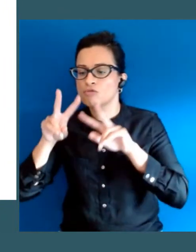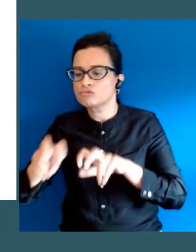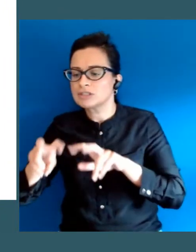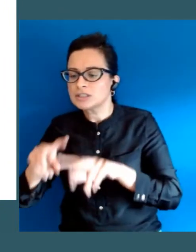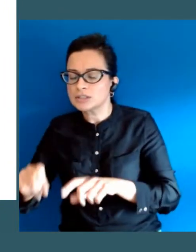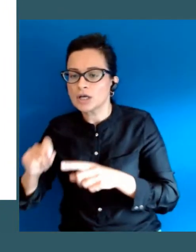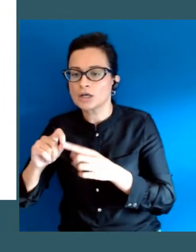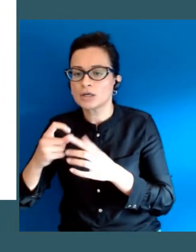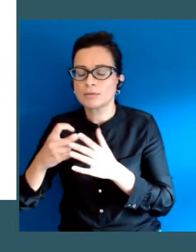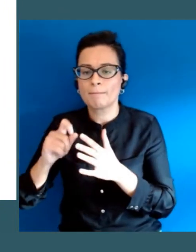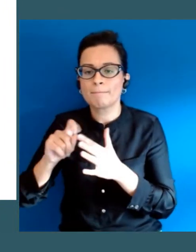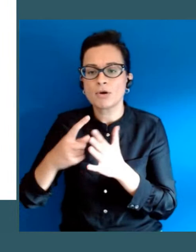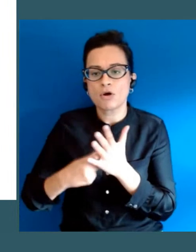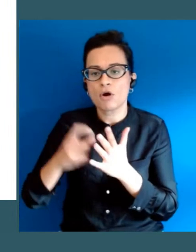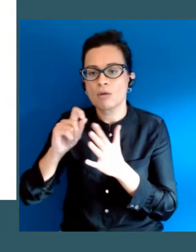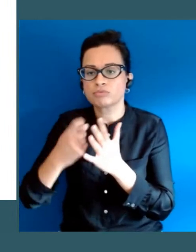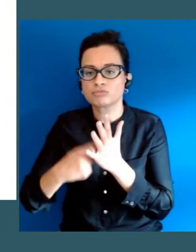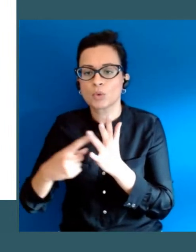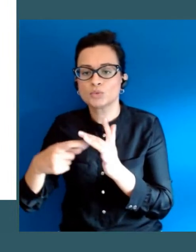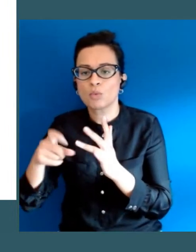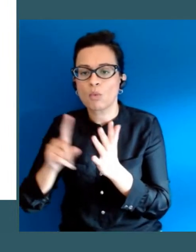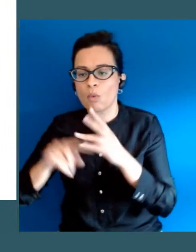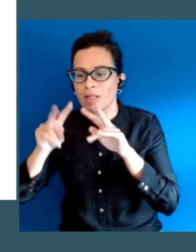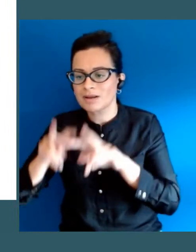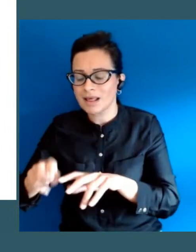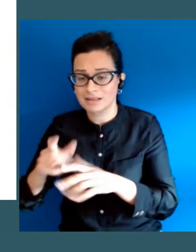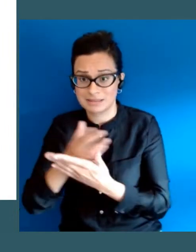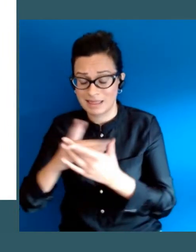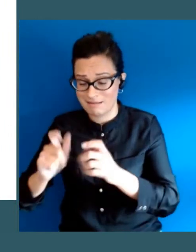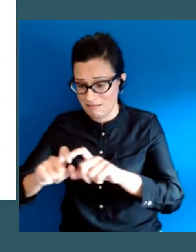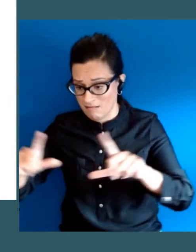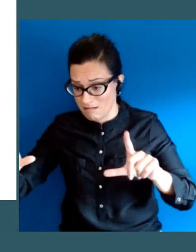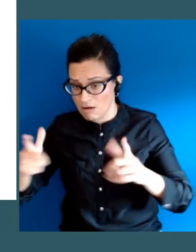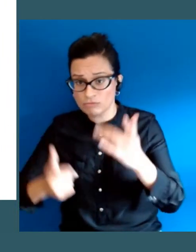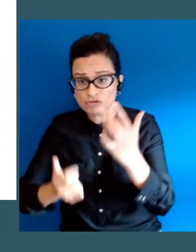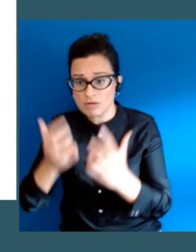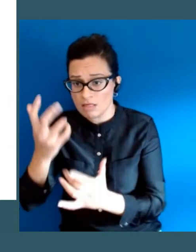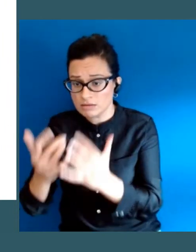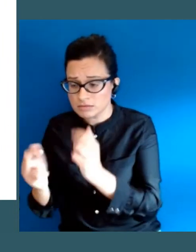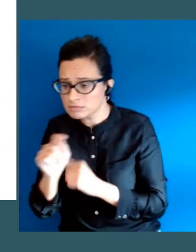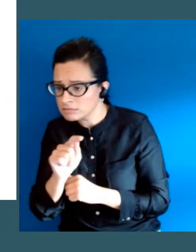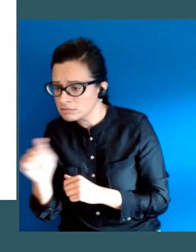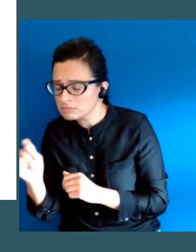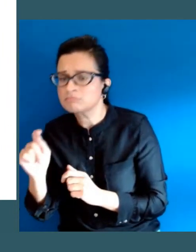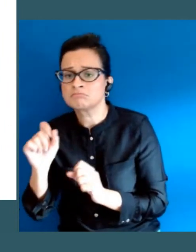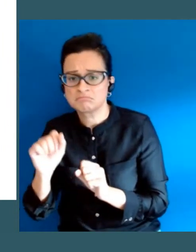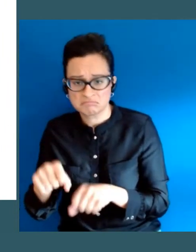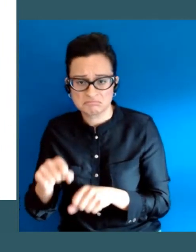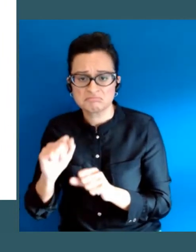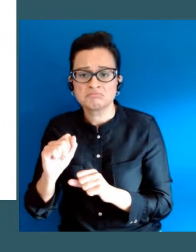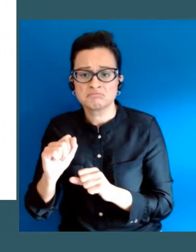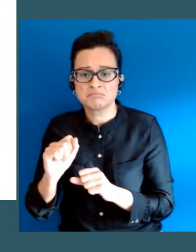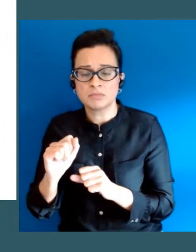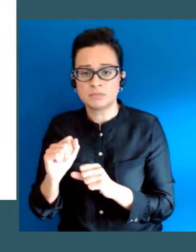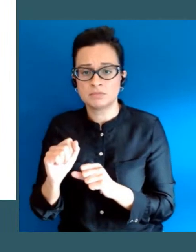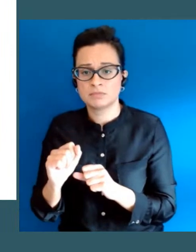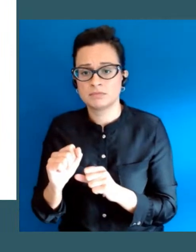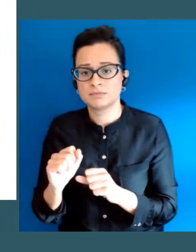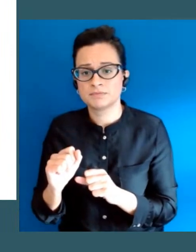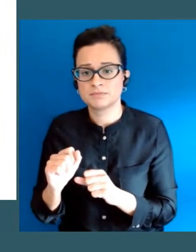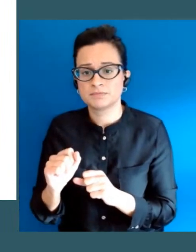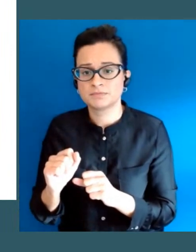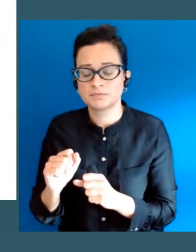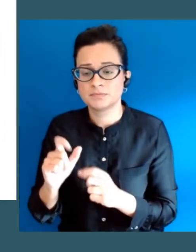it was clear that there was a significant reduction of peanut